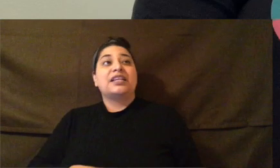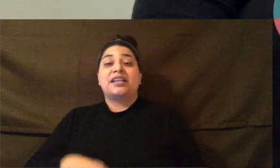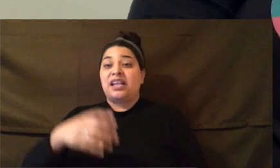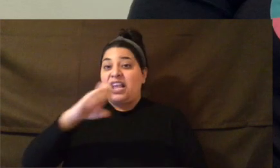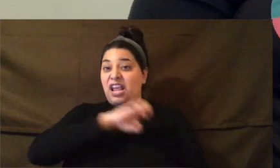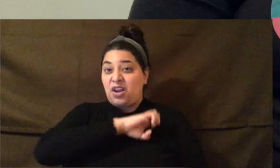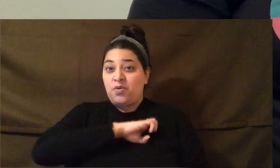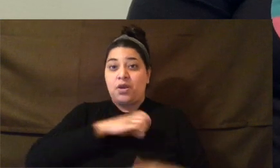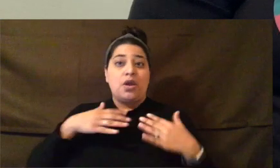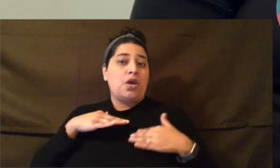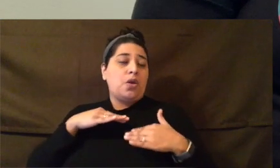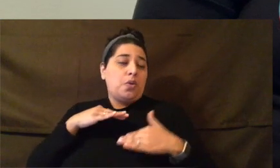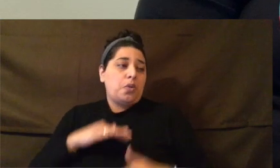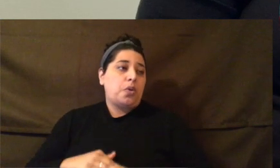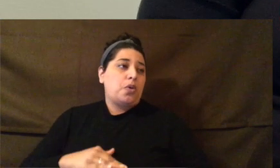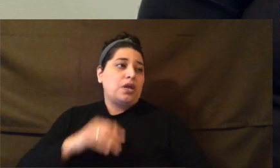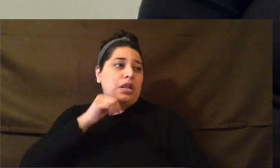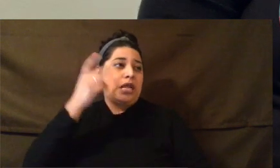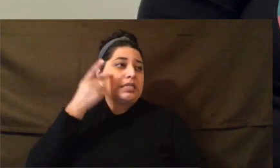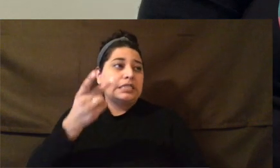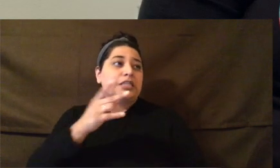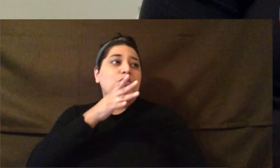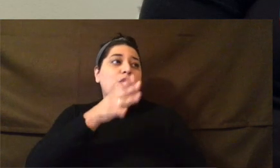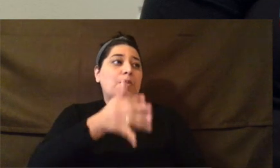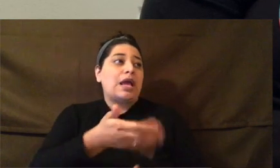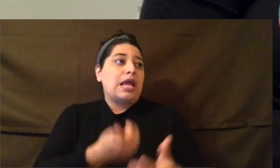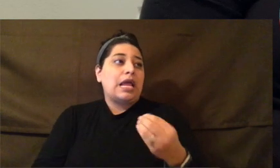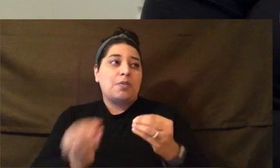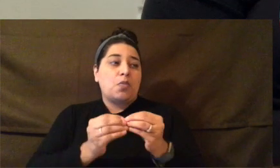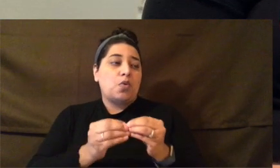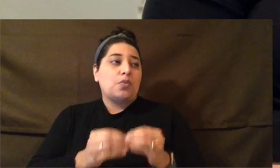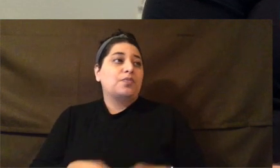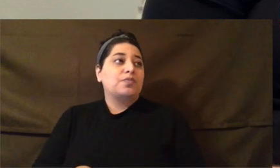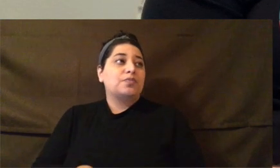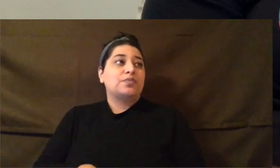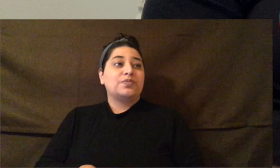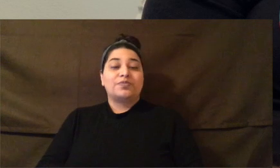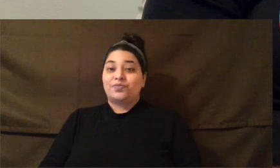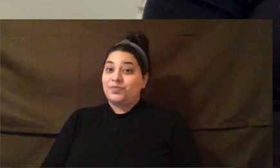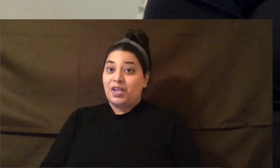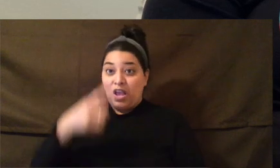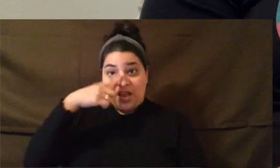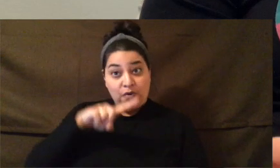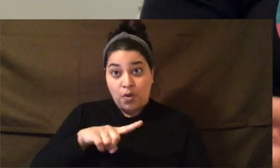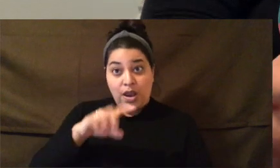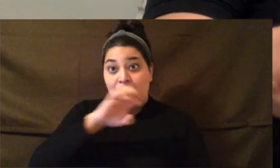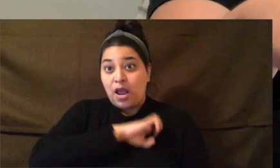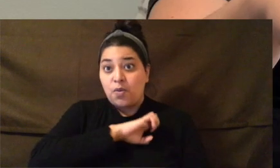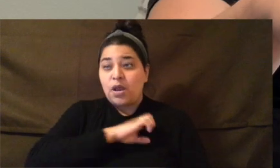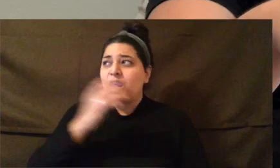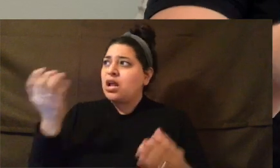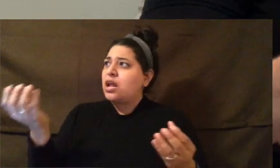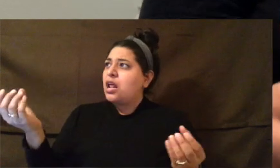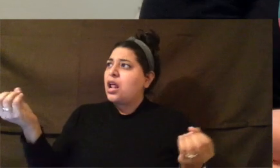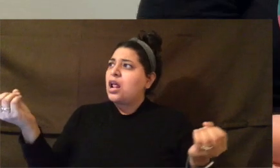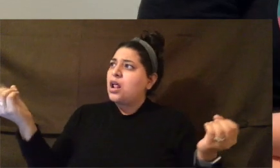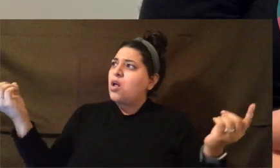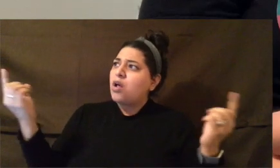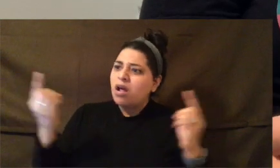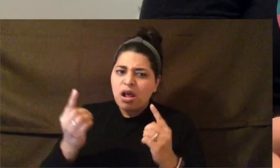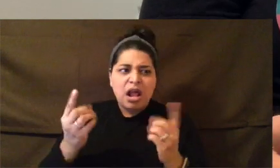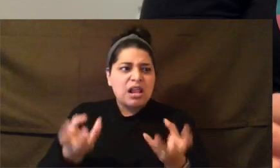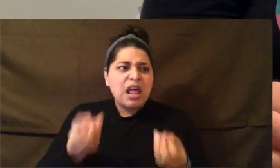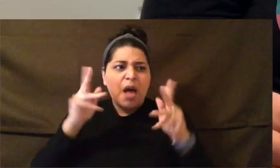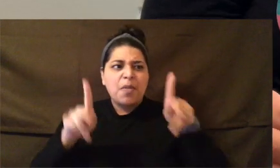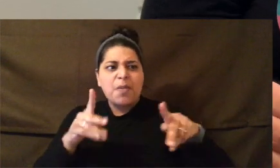see the last of her. As was to be expected, Edward Tulane exacted much attention on board the ship. "What